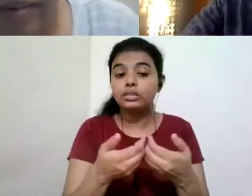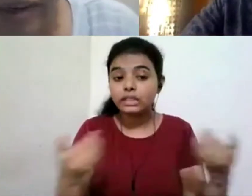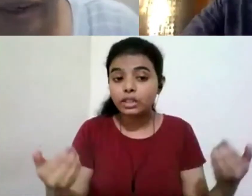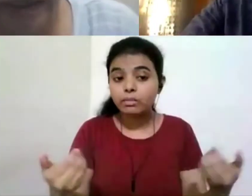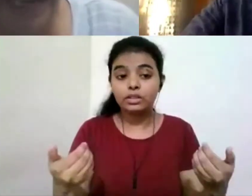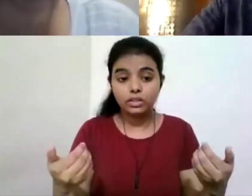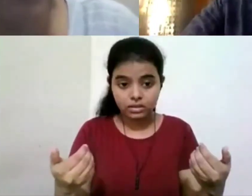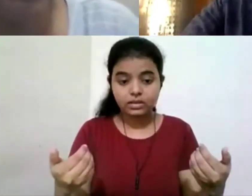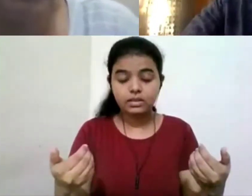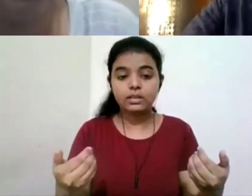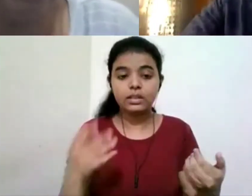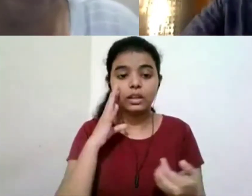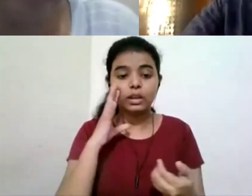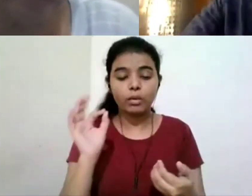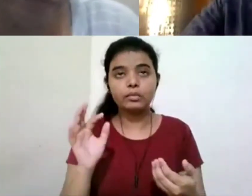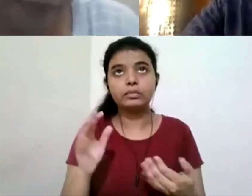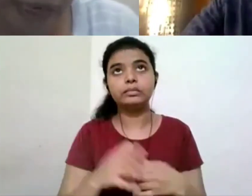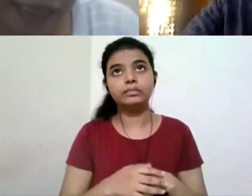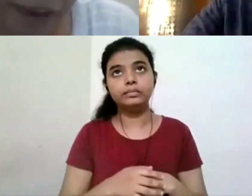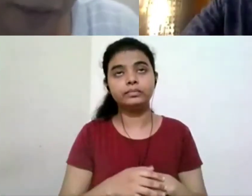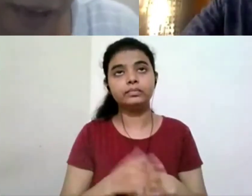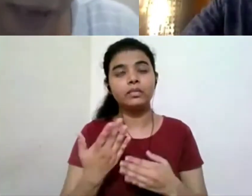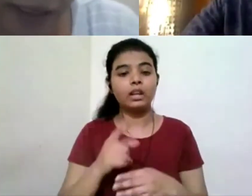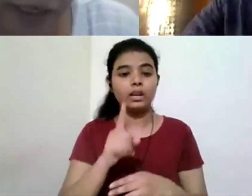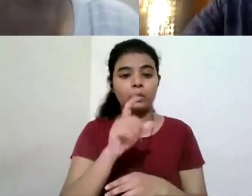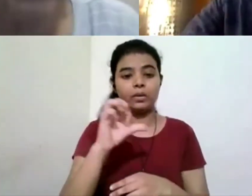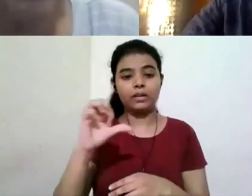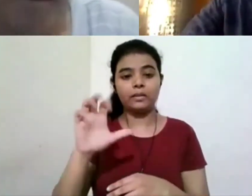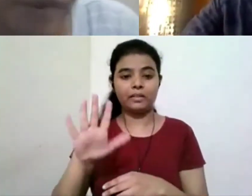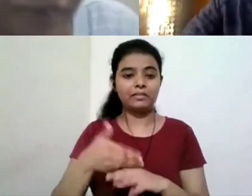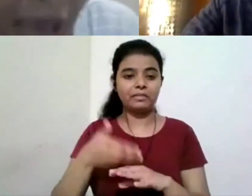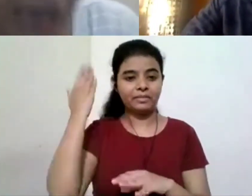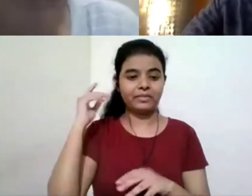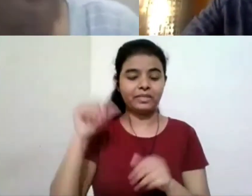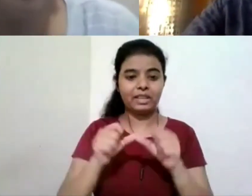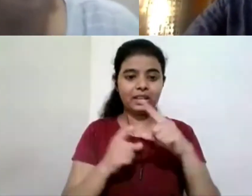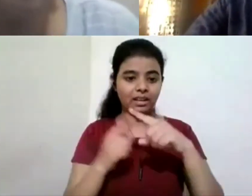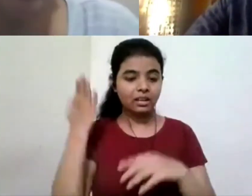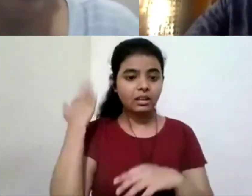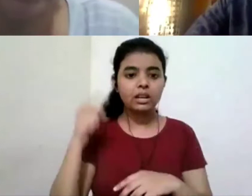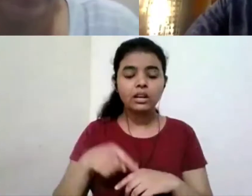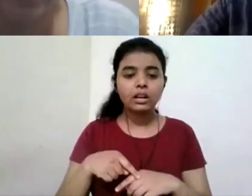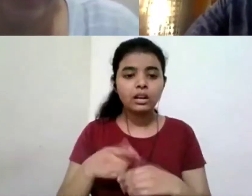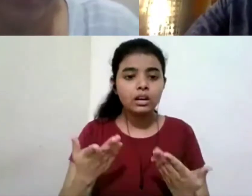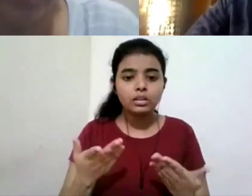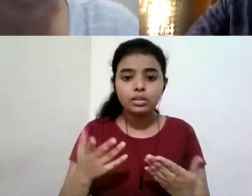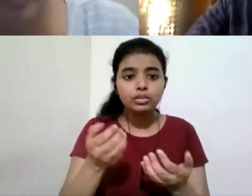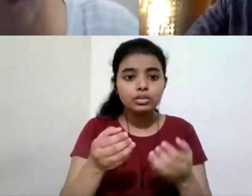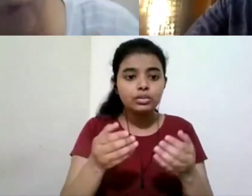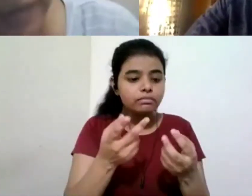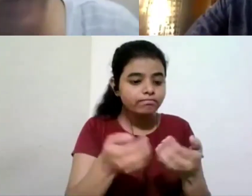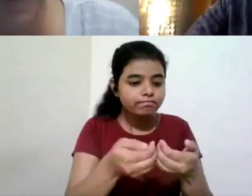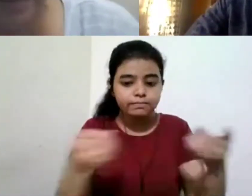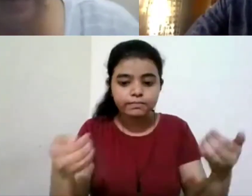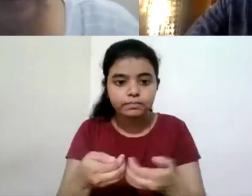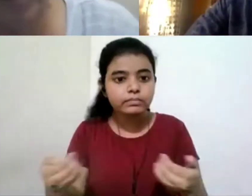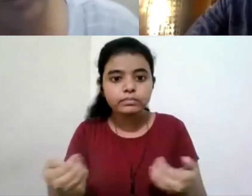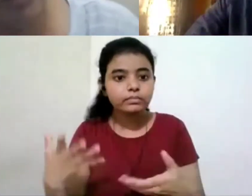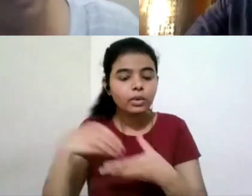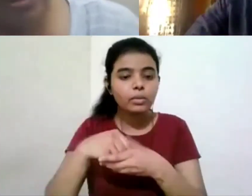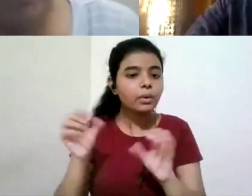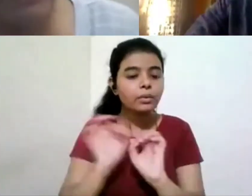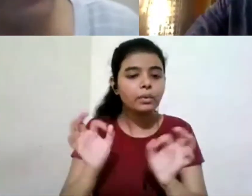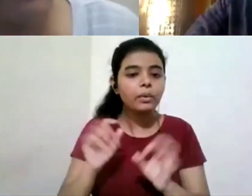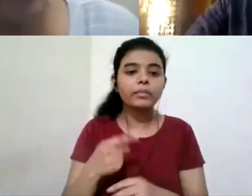are like in the 95 Act, we did not even have the provision of discrimination. So you were only speaking in terms